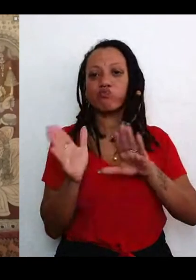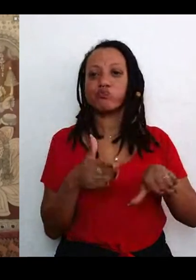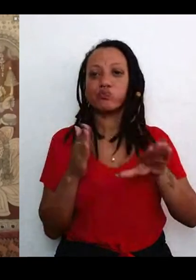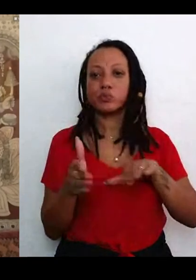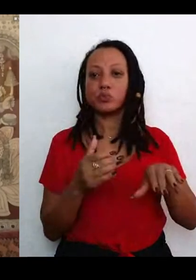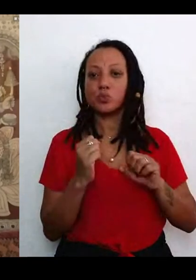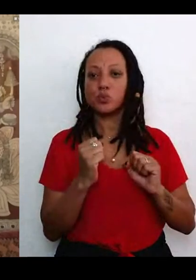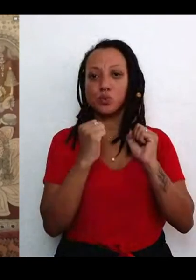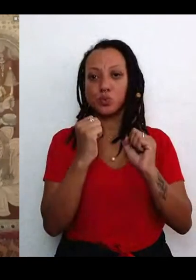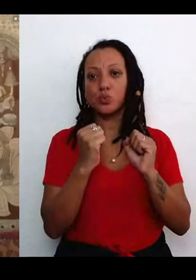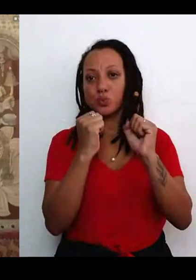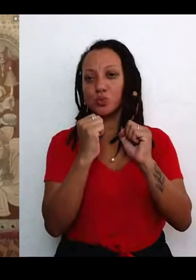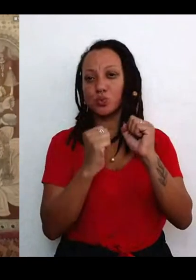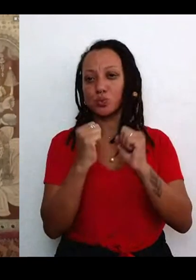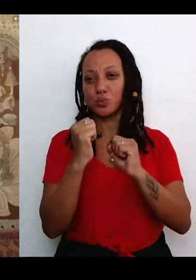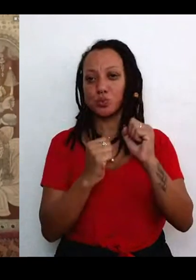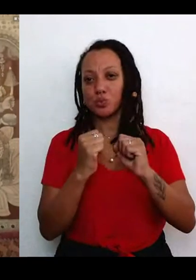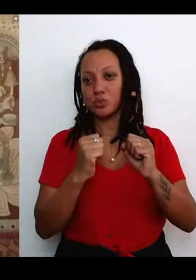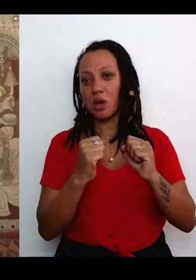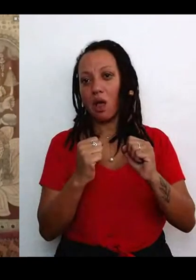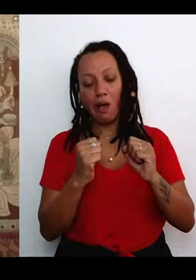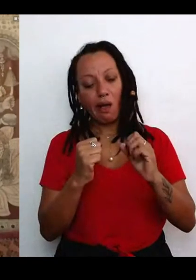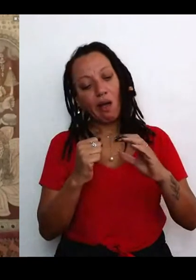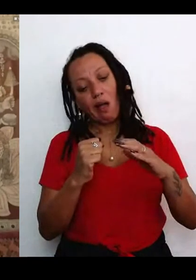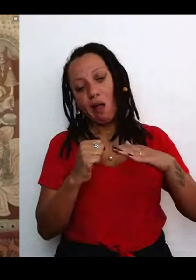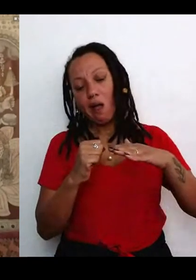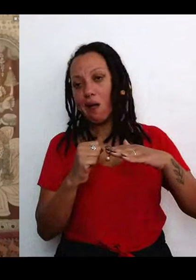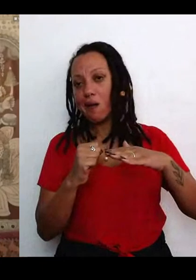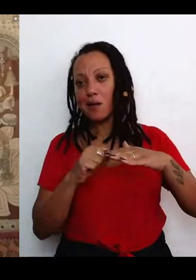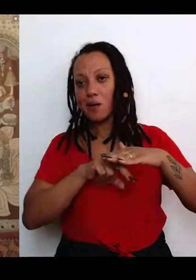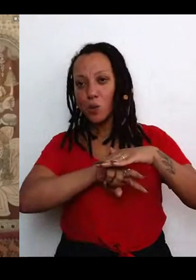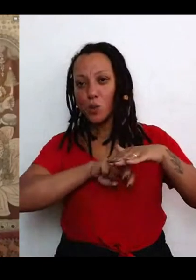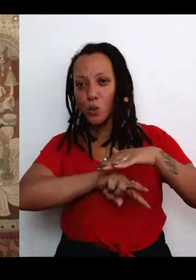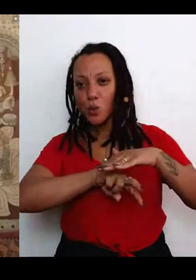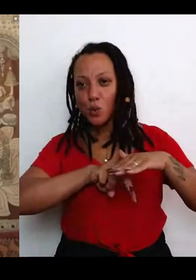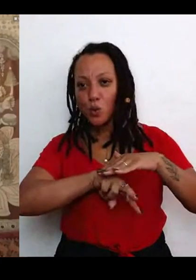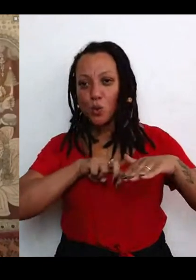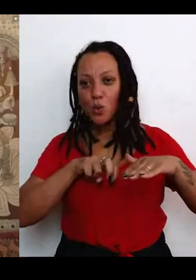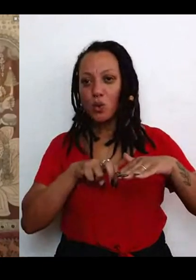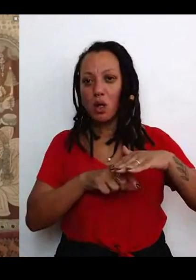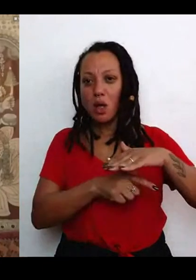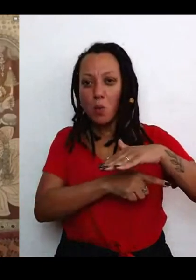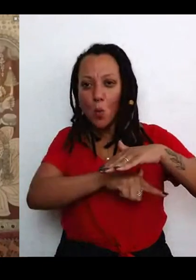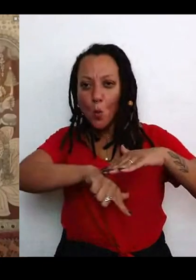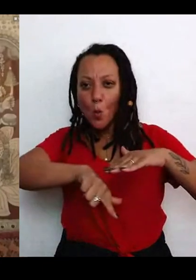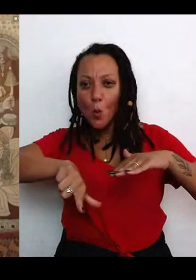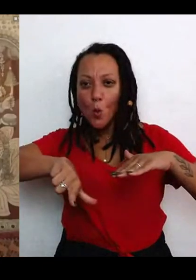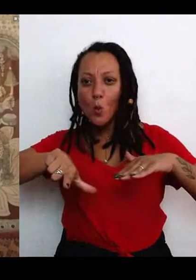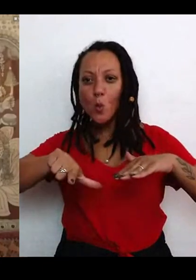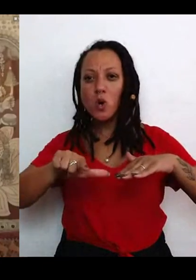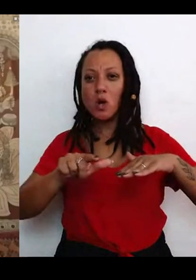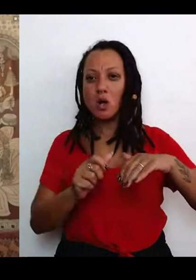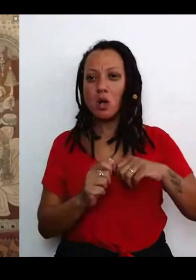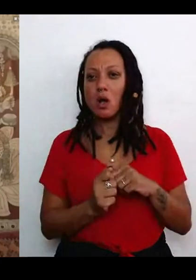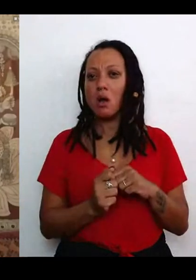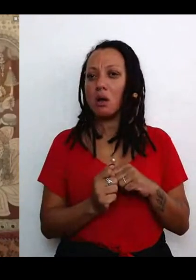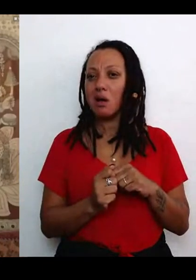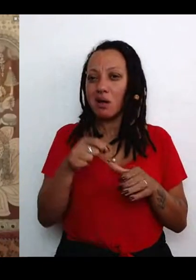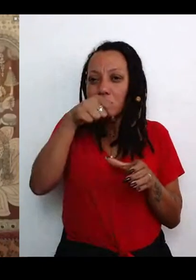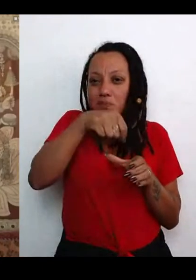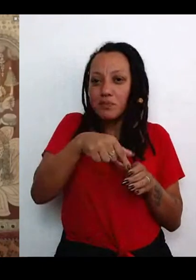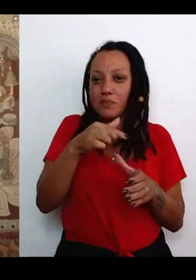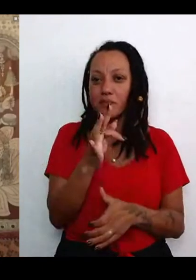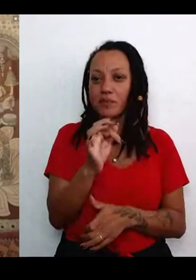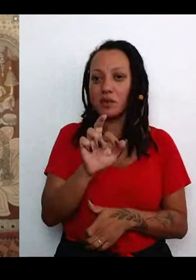for pouring synthetic nitrogen fertilizer into I wrote a whole book on the violence of the Green Revolution and I did another book